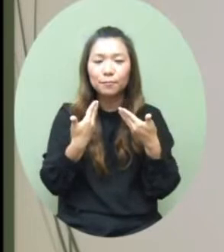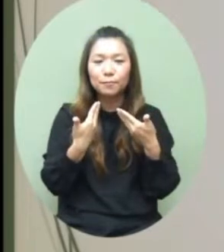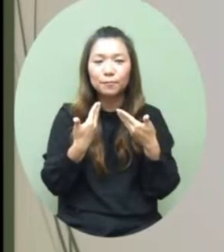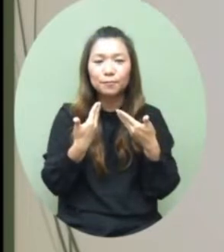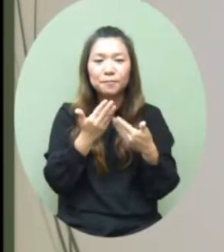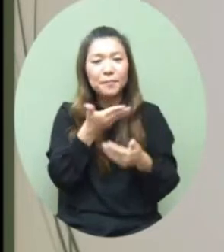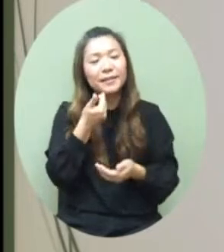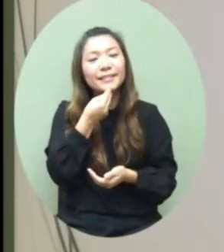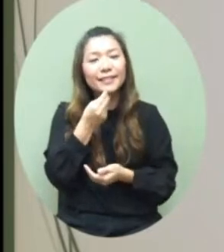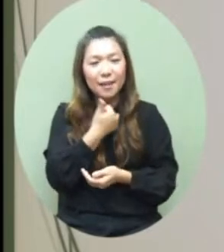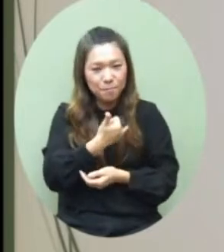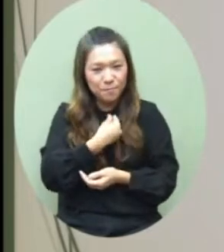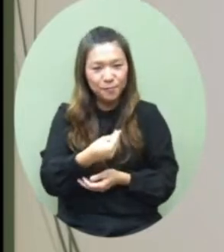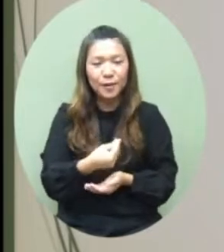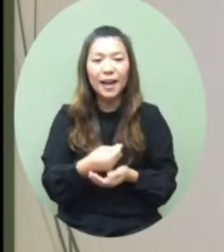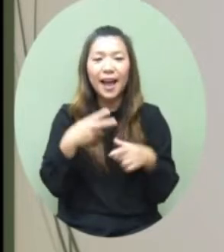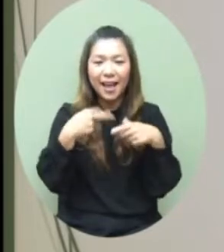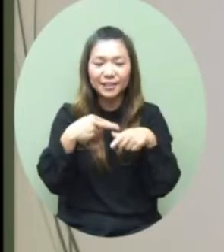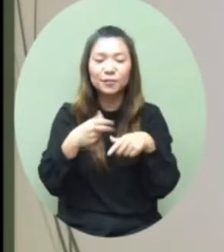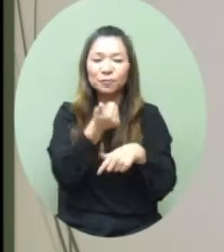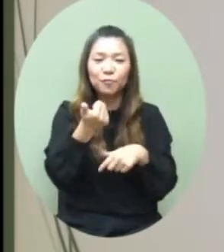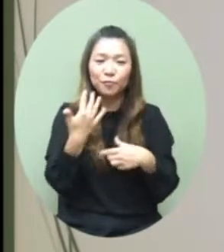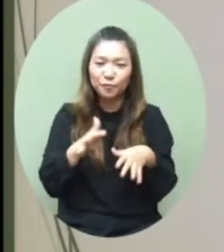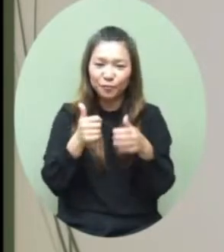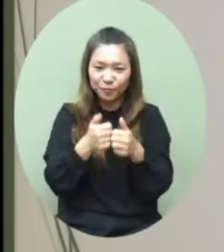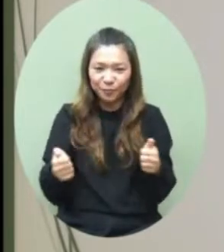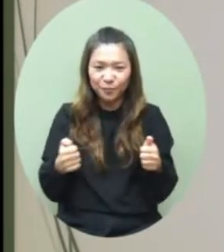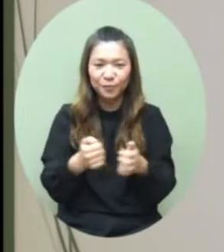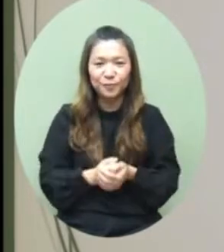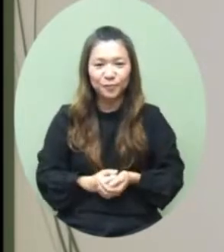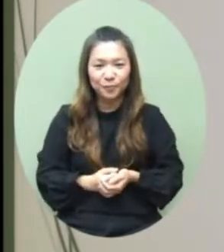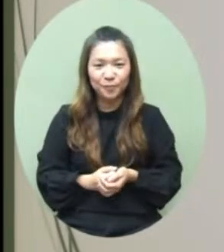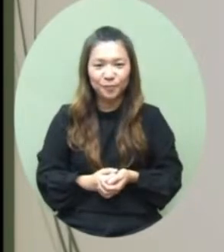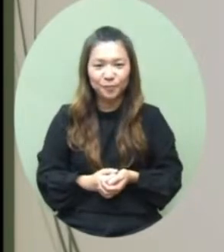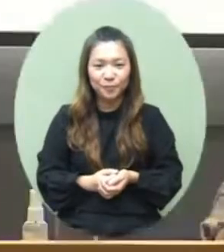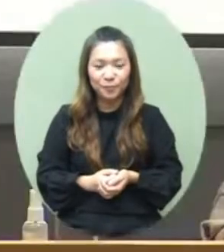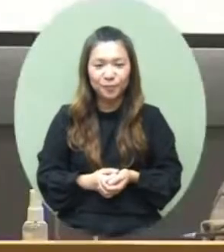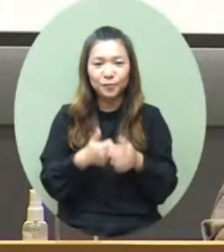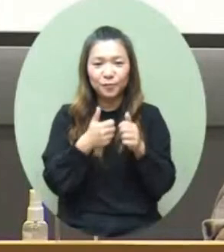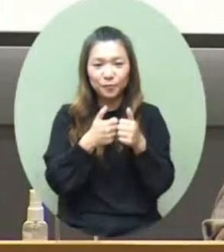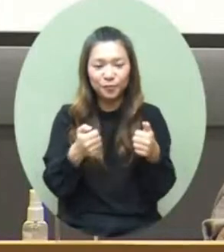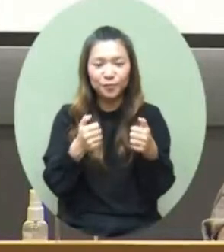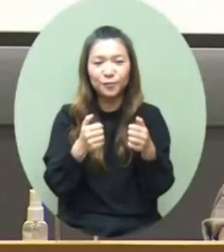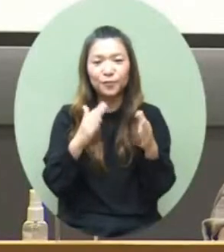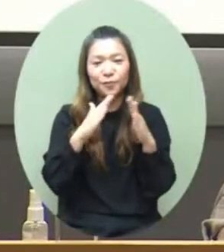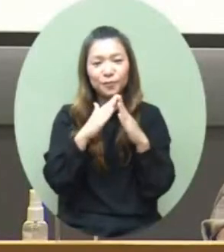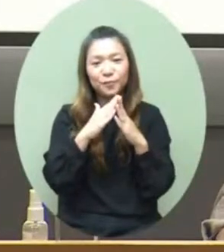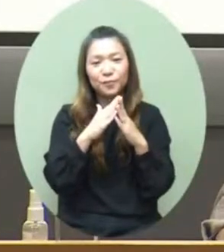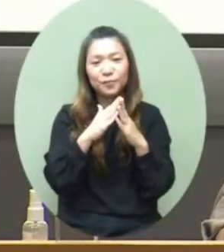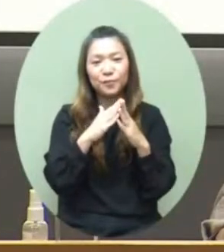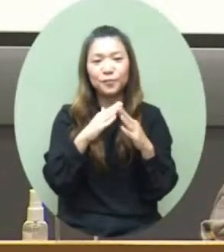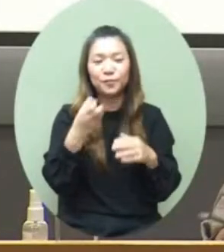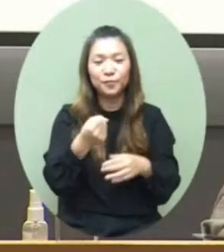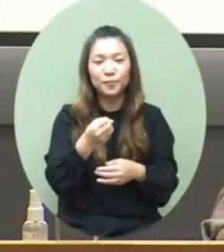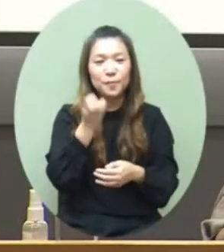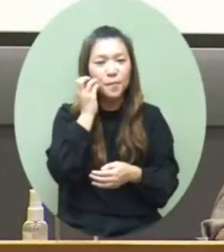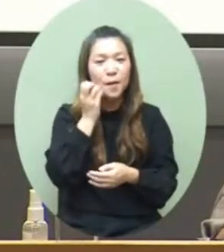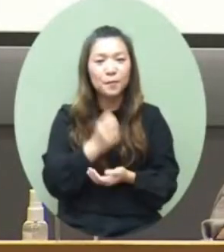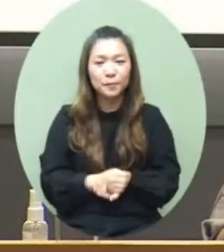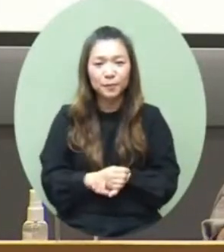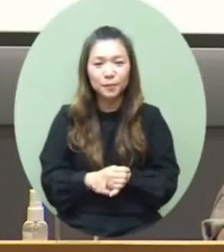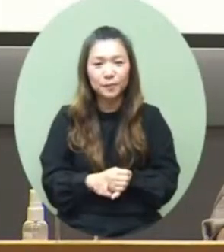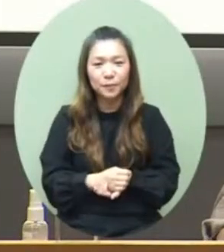different days, we can give Hong Kong people a happy weekend when they can enjoy food and the